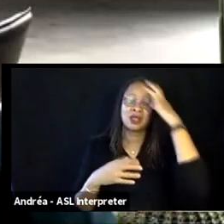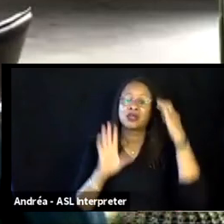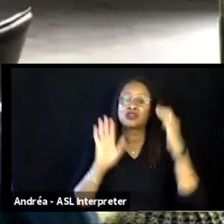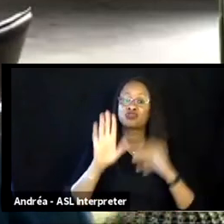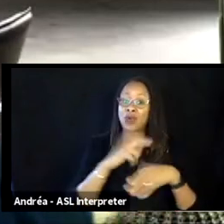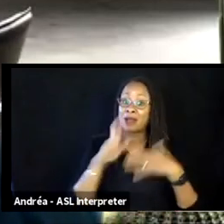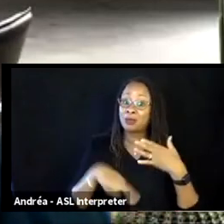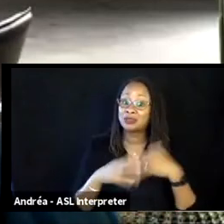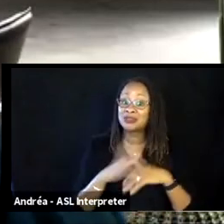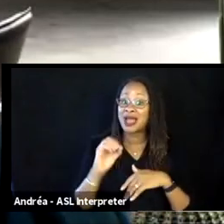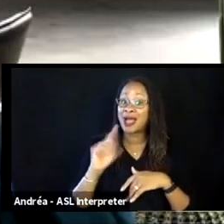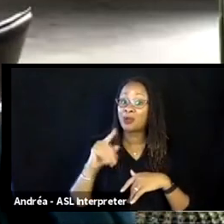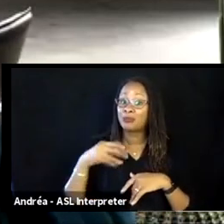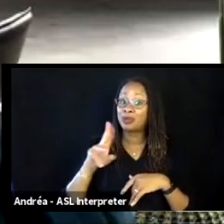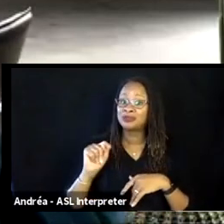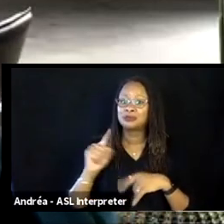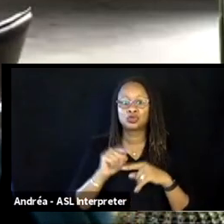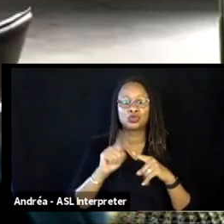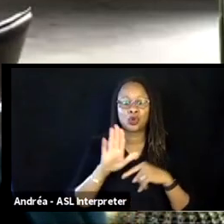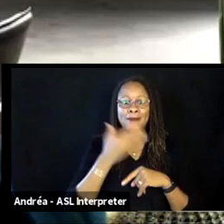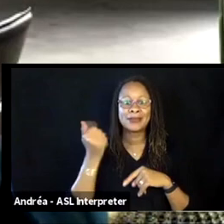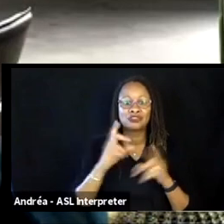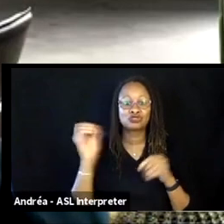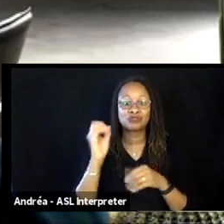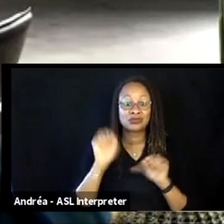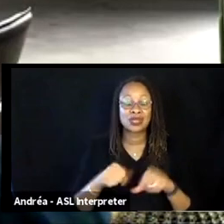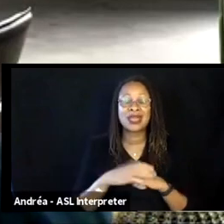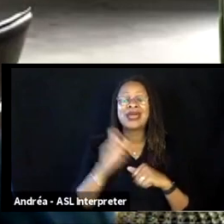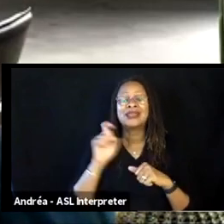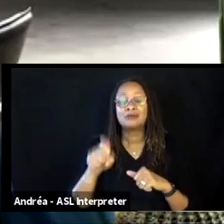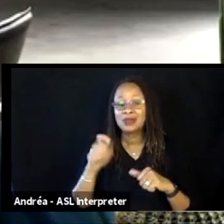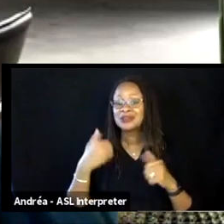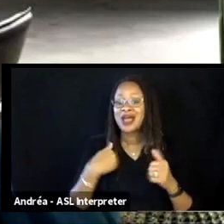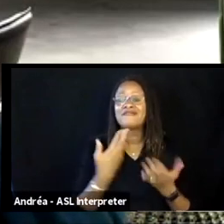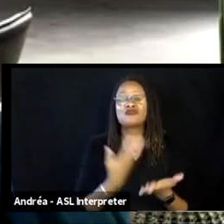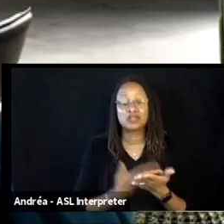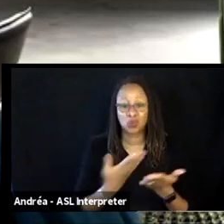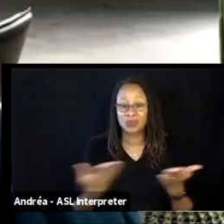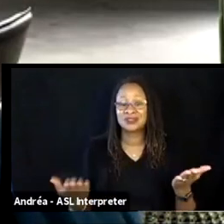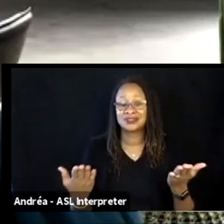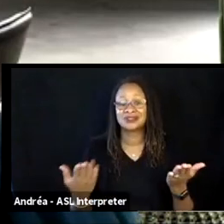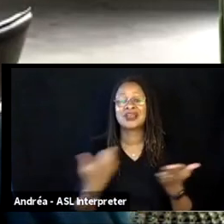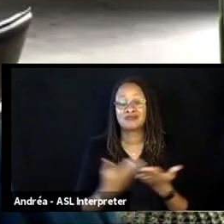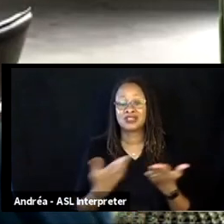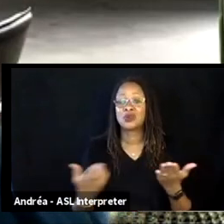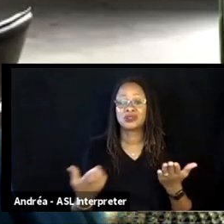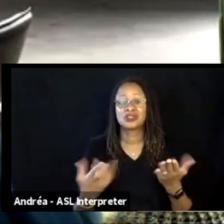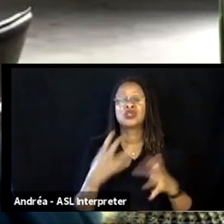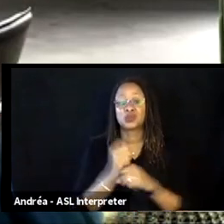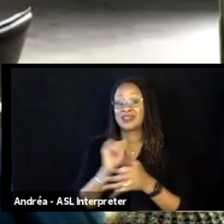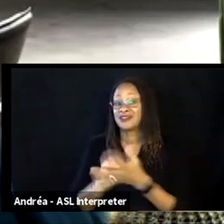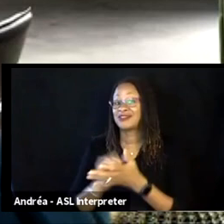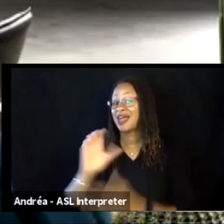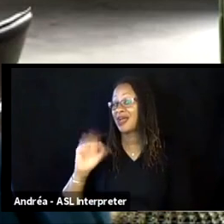to the best degree that you can. And you've got to have resources to get to those accountability levels. So if you're